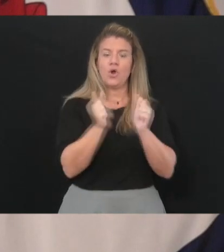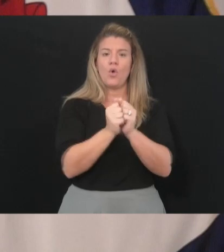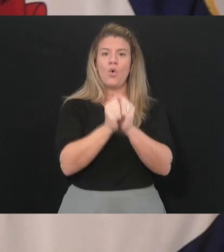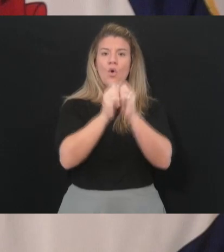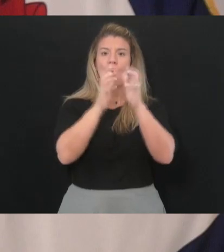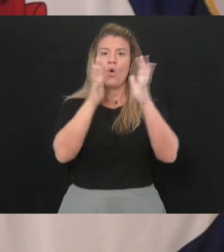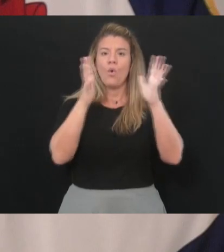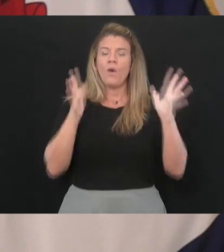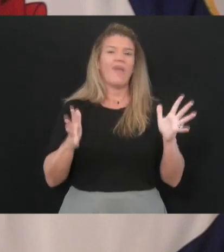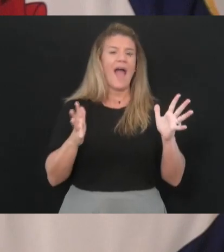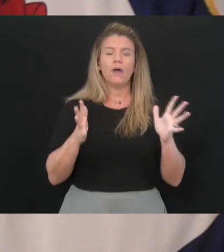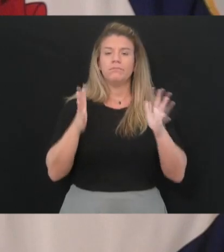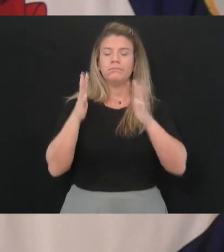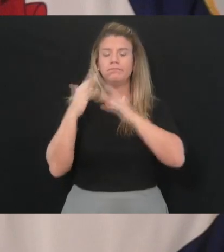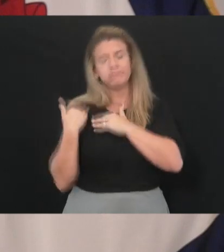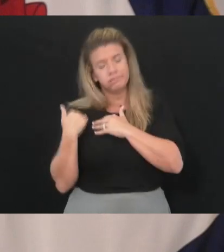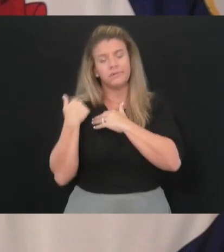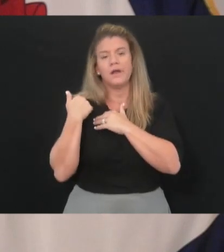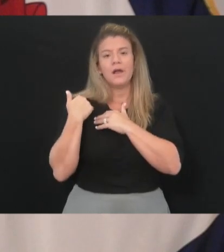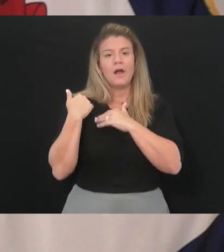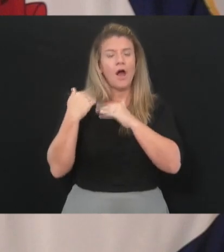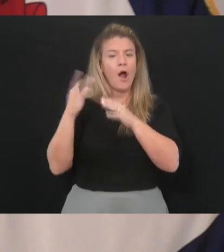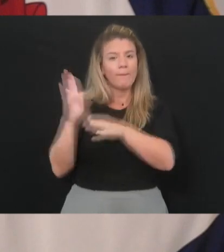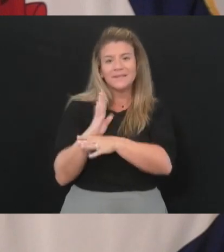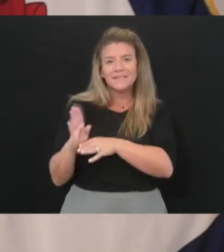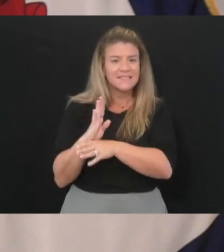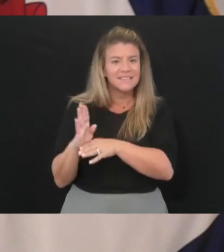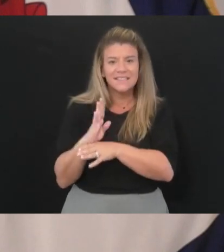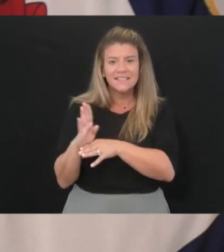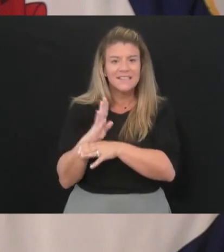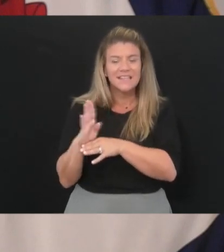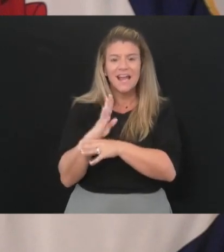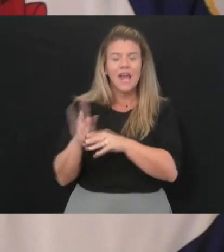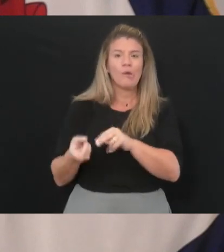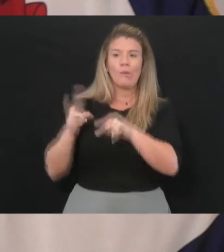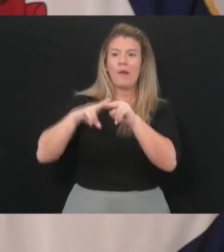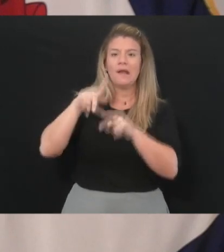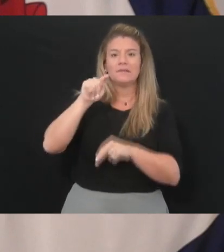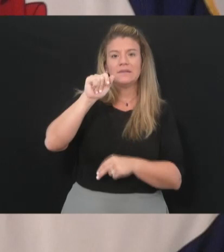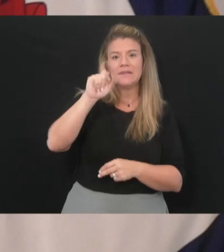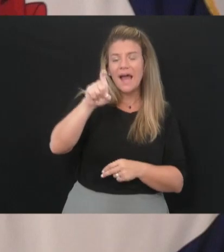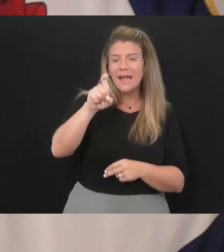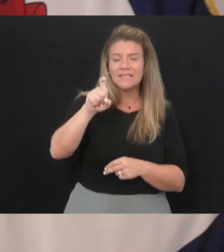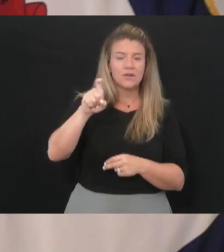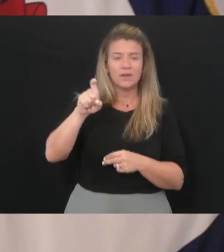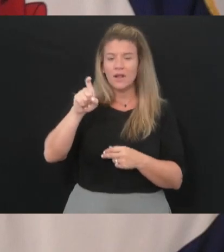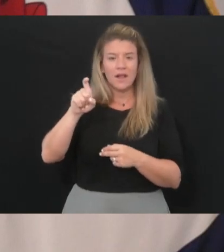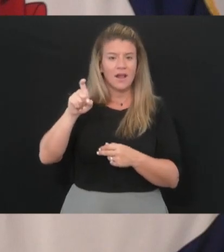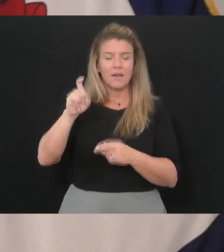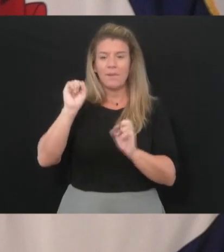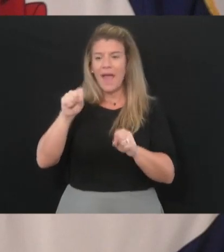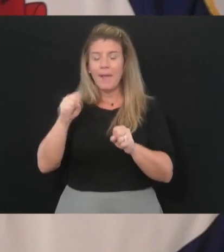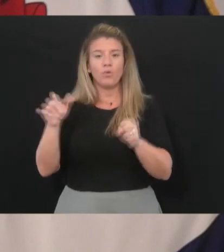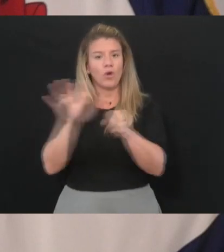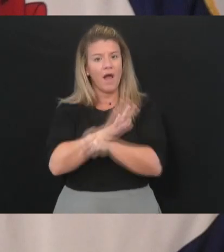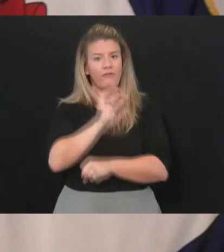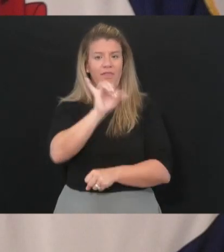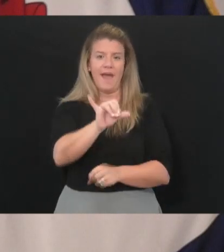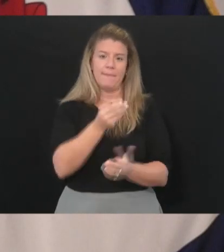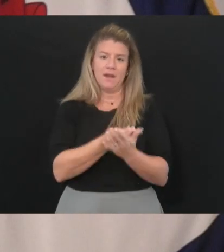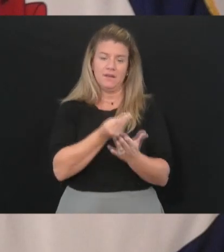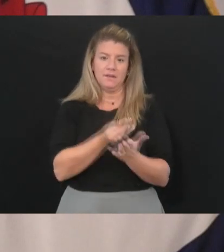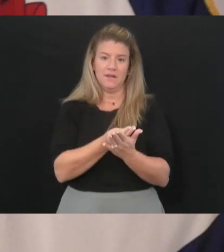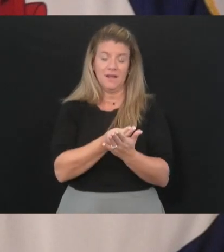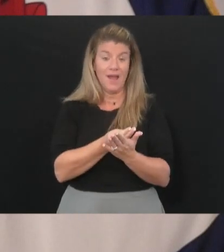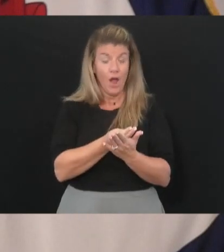absolutely laying a burden on our businesses like you can't imagine, and having to raise taxes like you can't imagine to be able to cover these dollars. We've